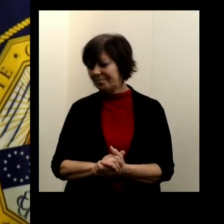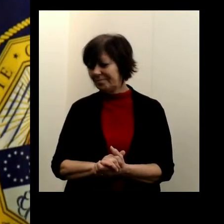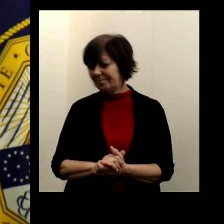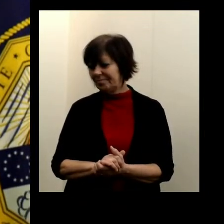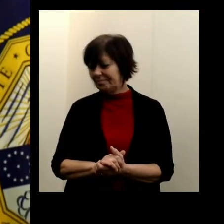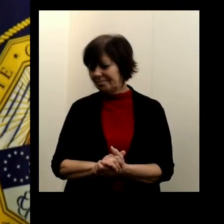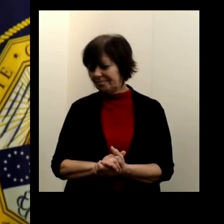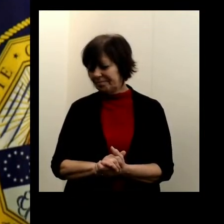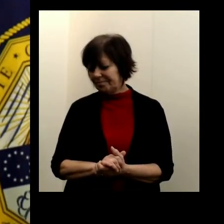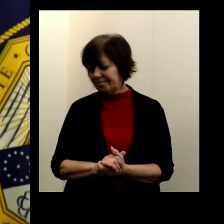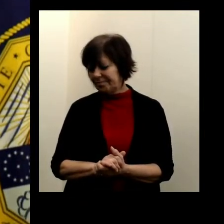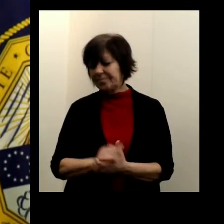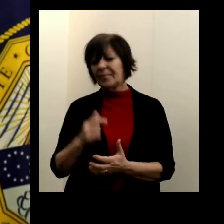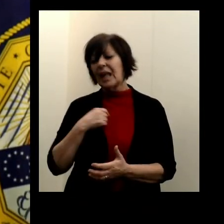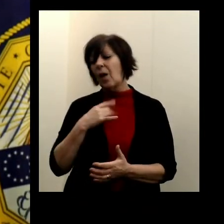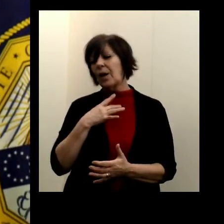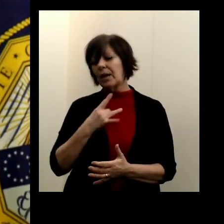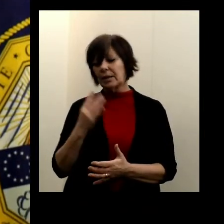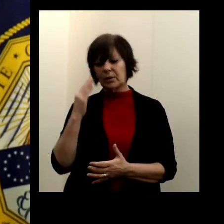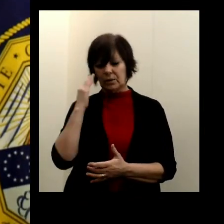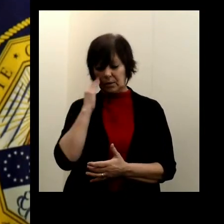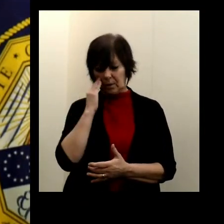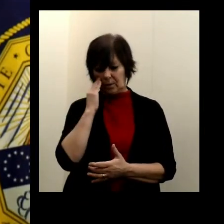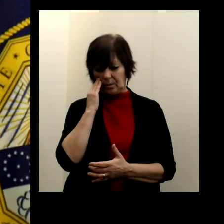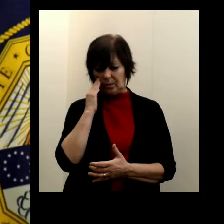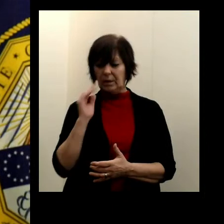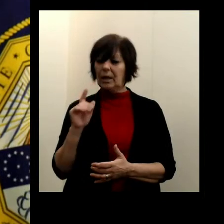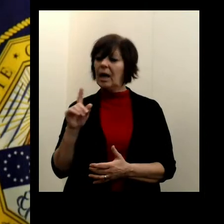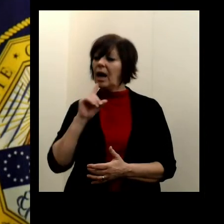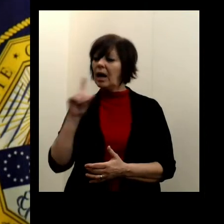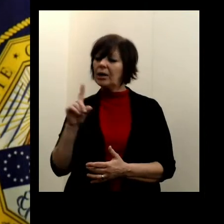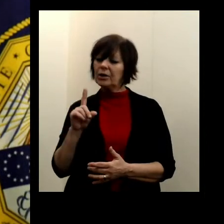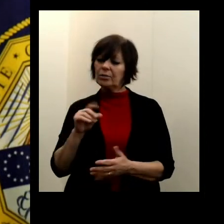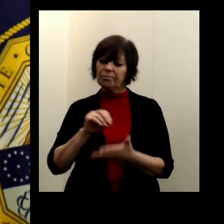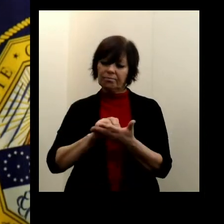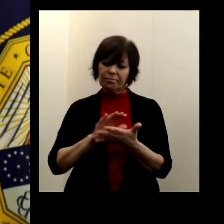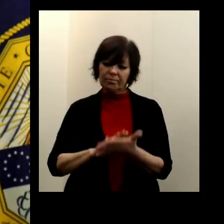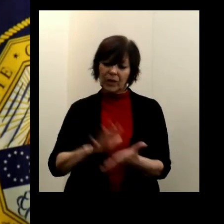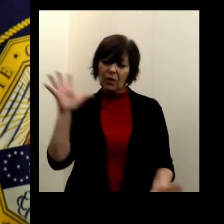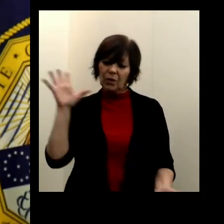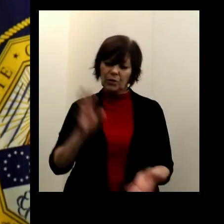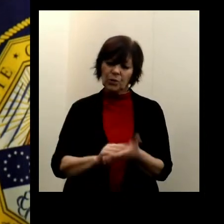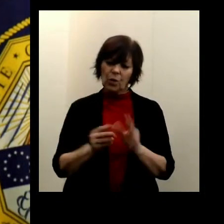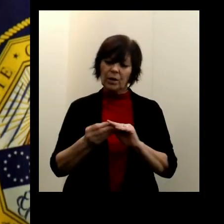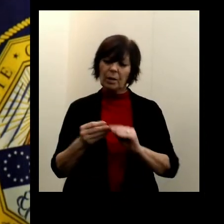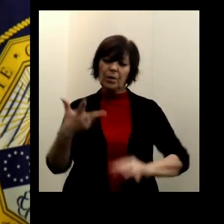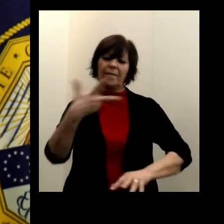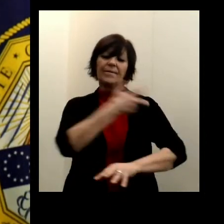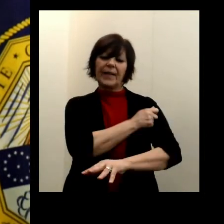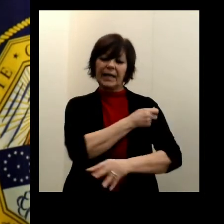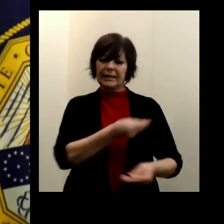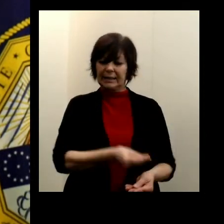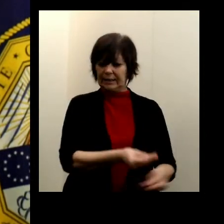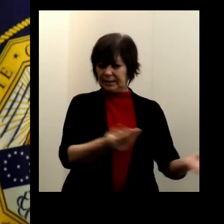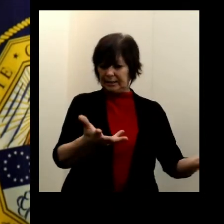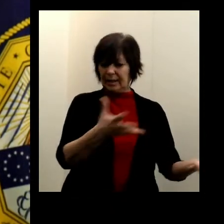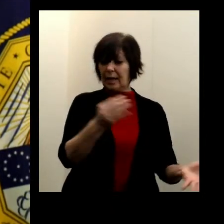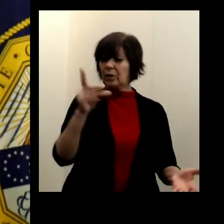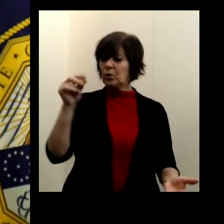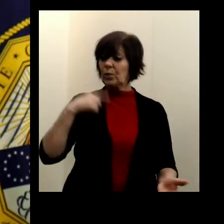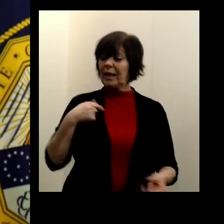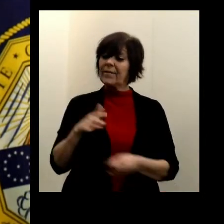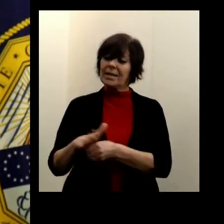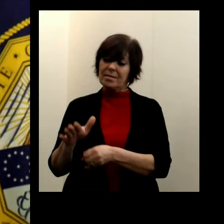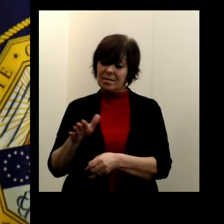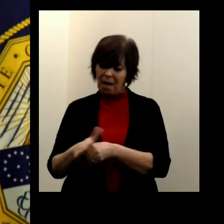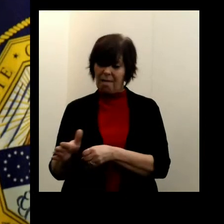So I would like to know, is the county tracking the total number of vaccines being administered? And do we have enough in the region